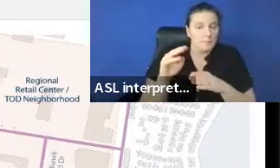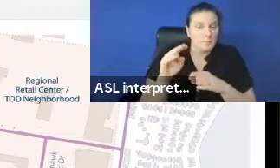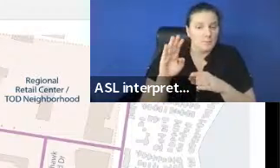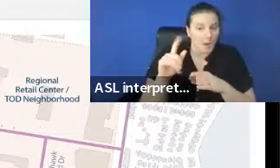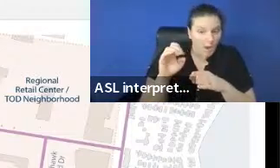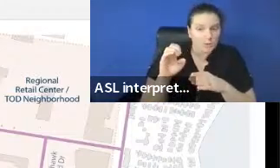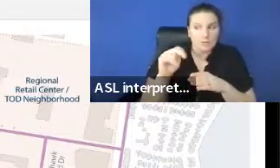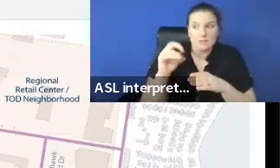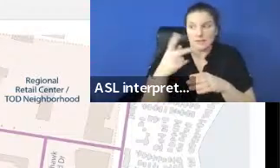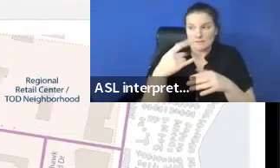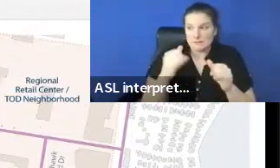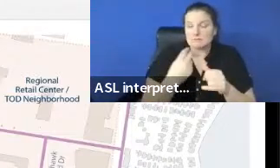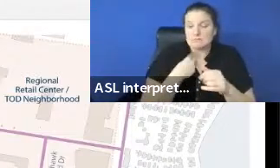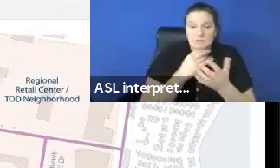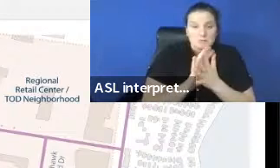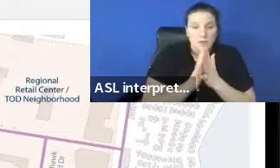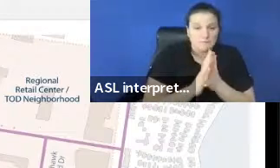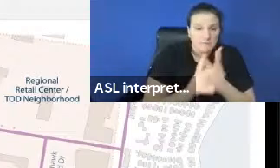there.